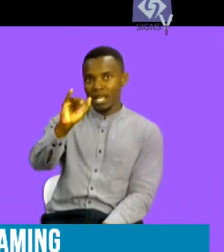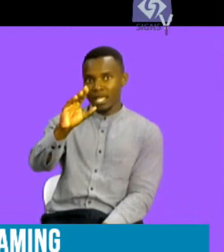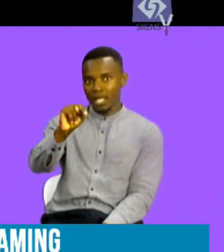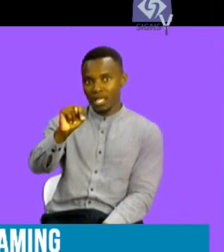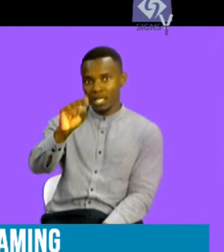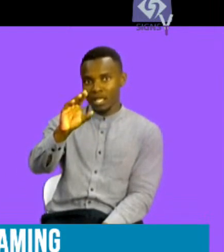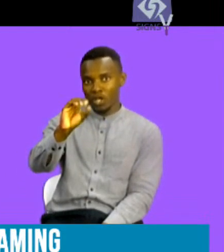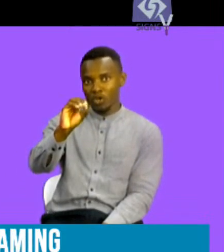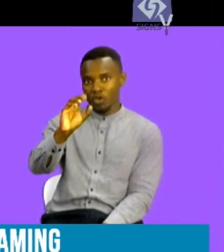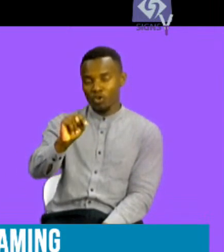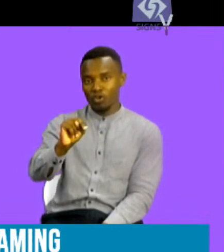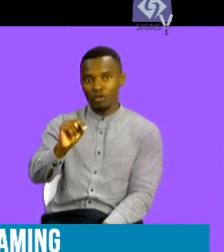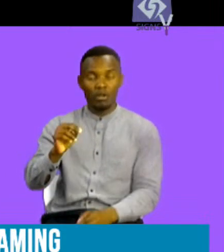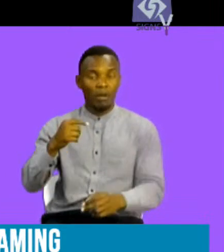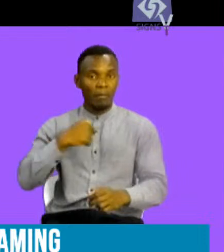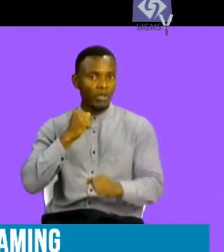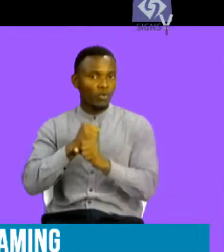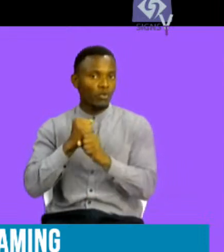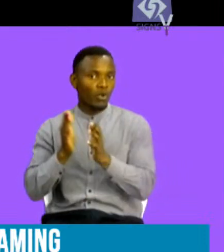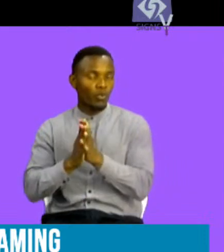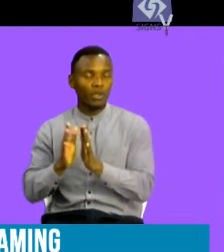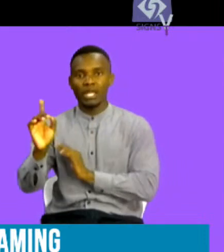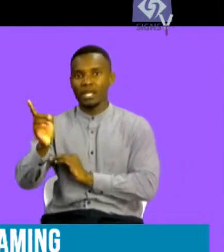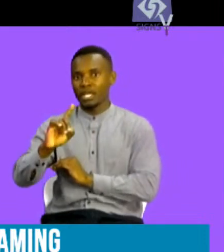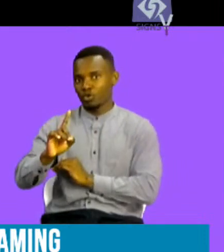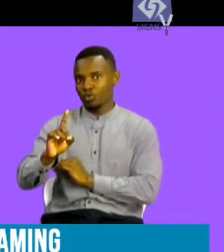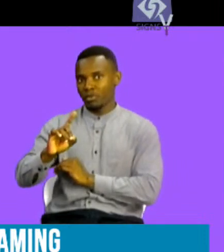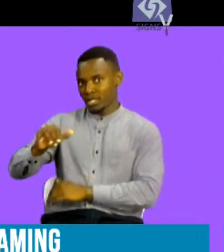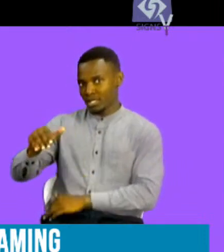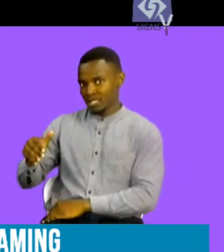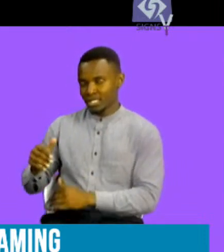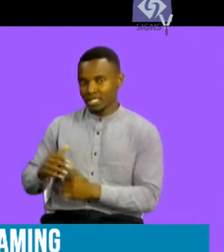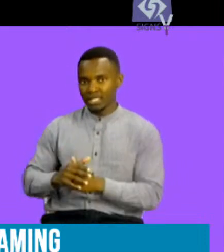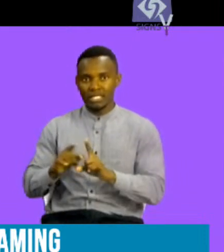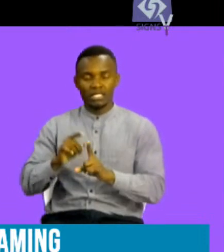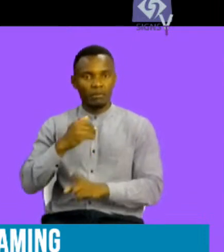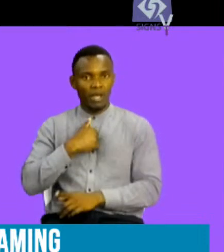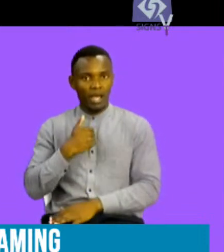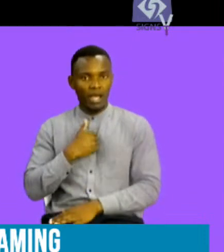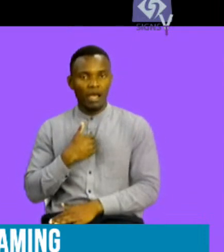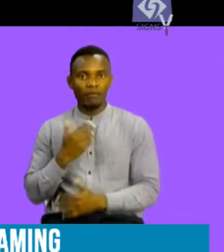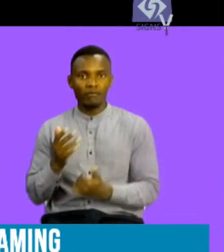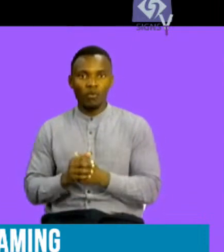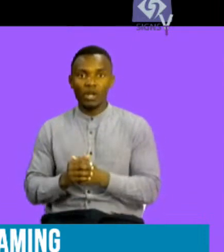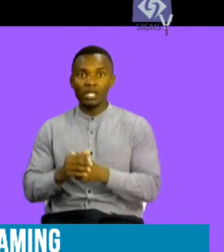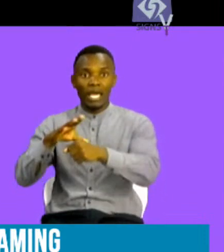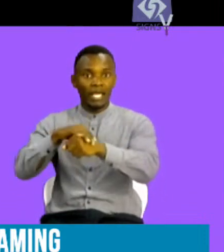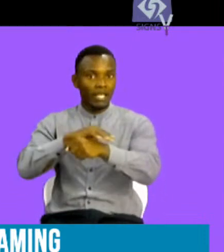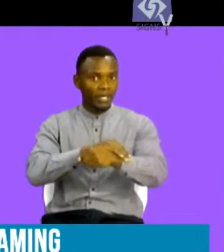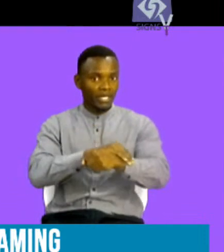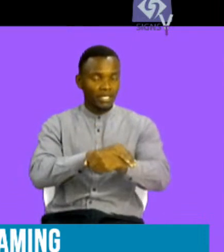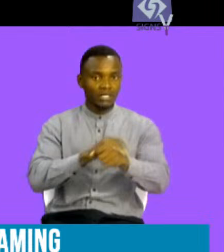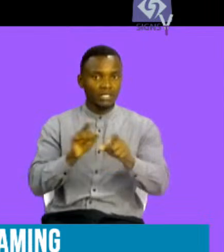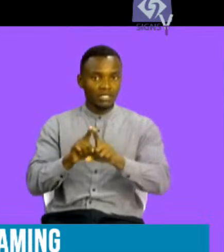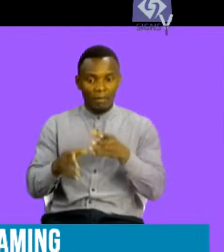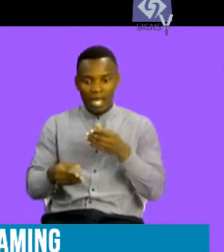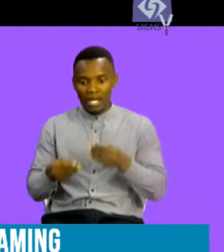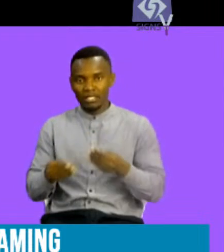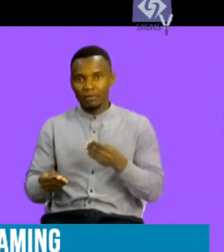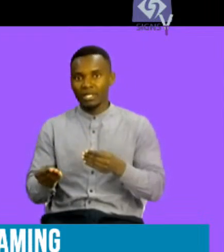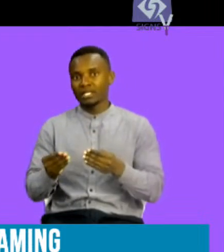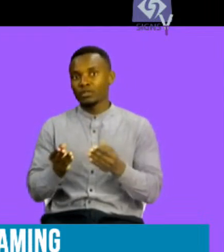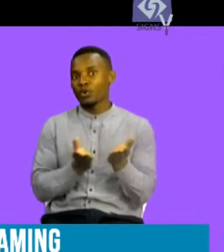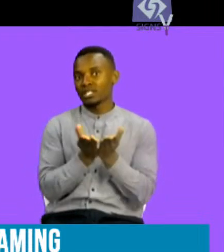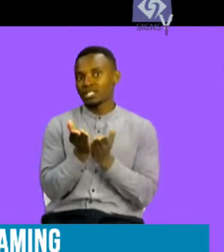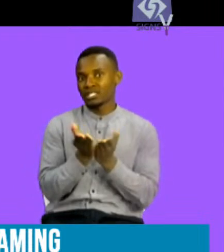County, where I head a division called Rehabilitative and Disability Services. I've been fine. As